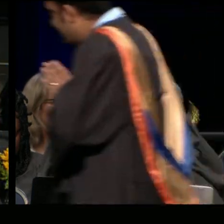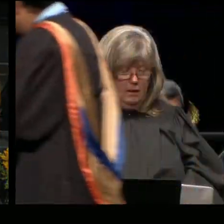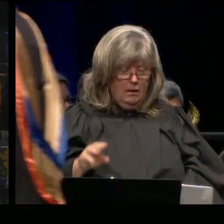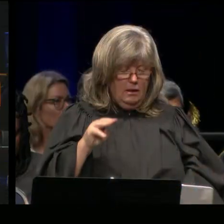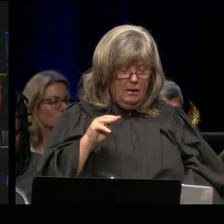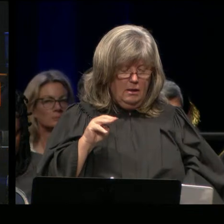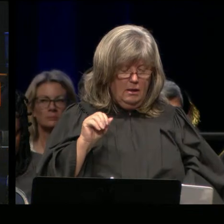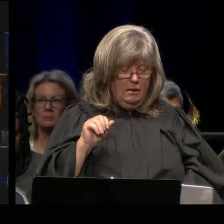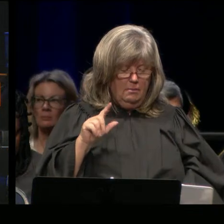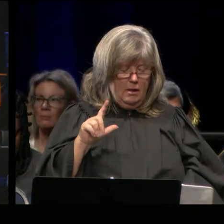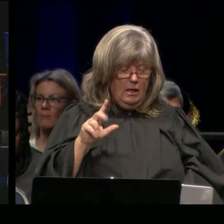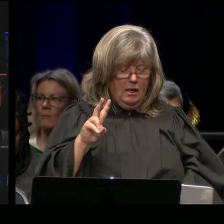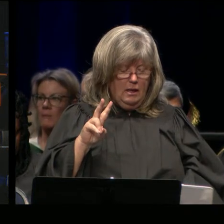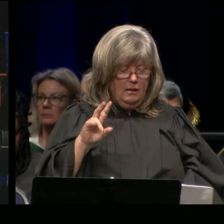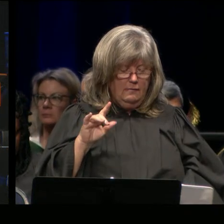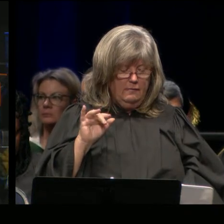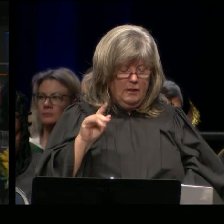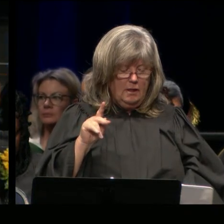Malvikumar Patel.